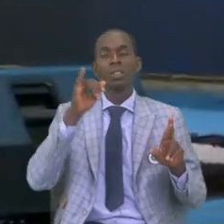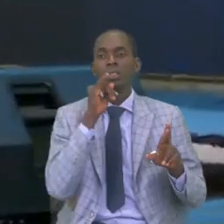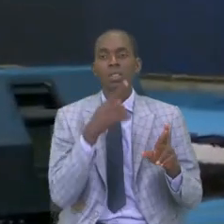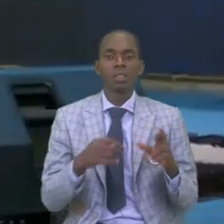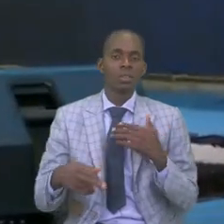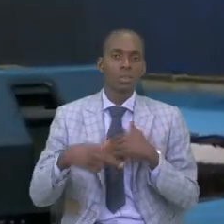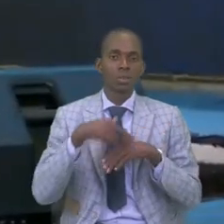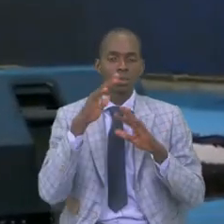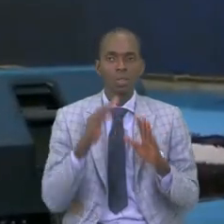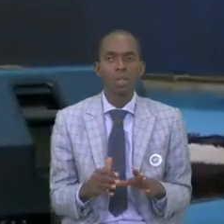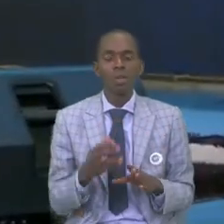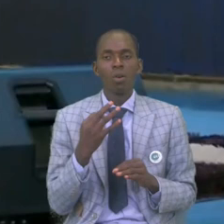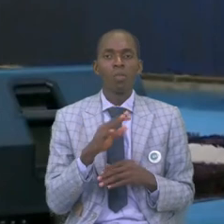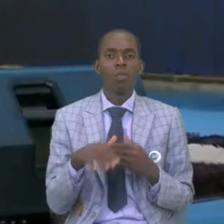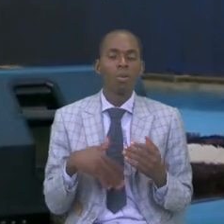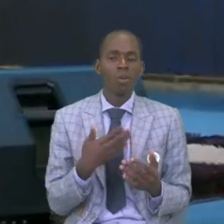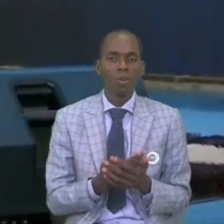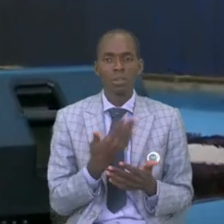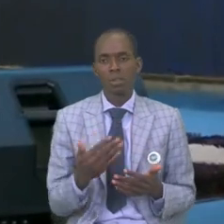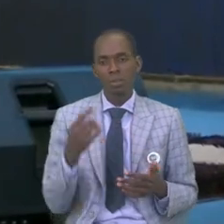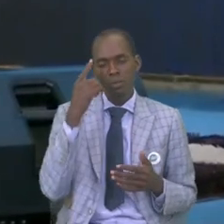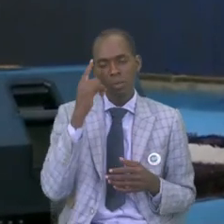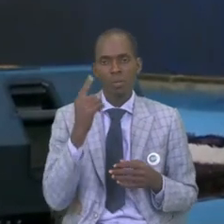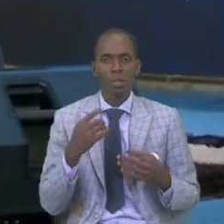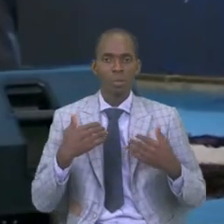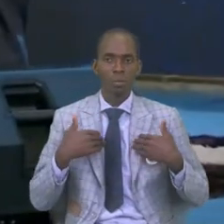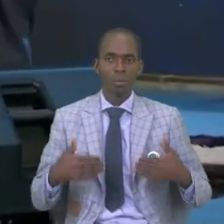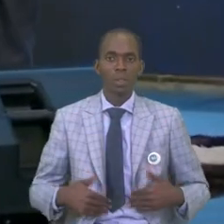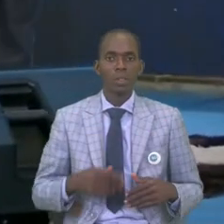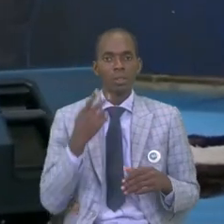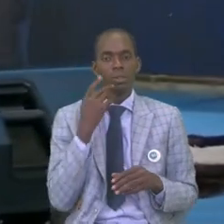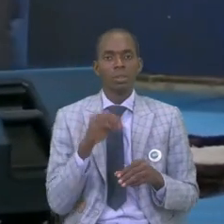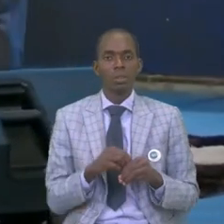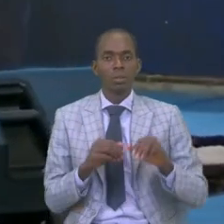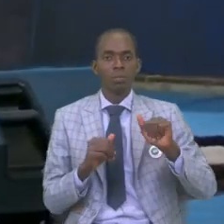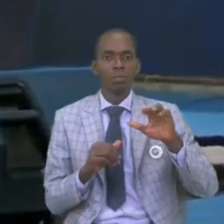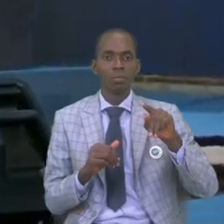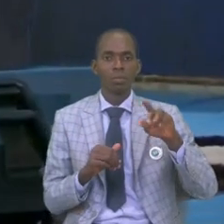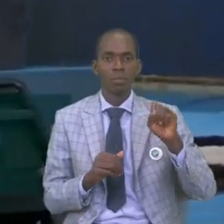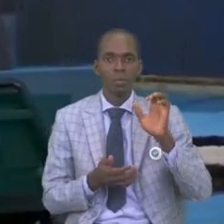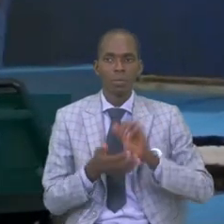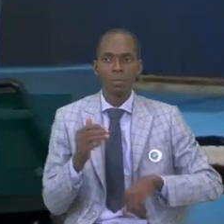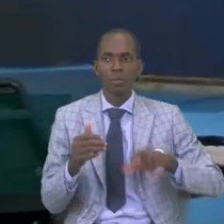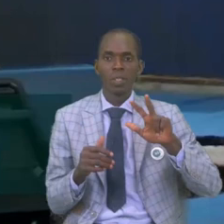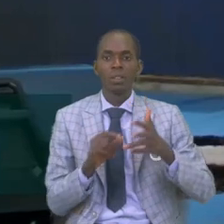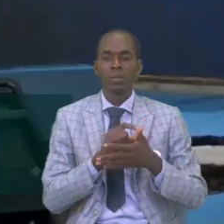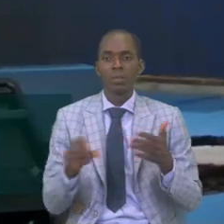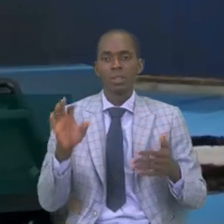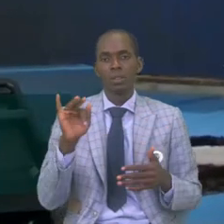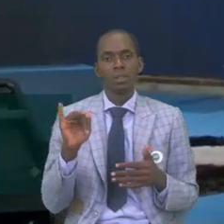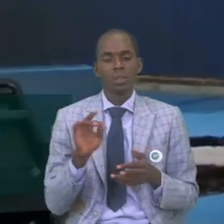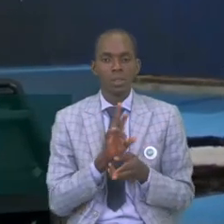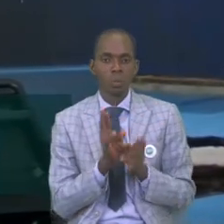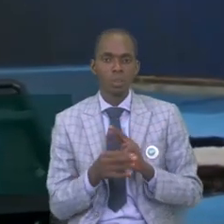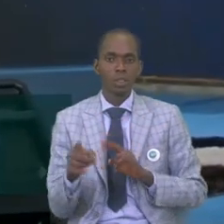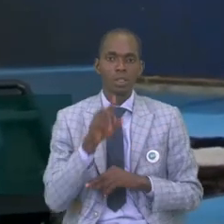body. The restorer for all things for the body. Acts of the Apostles chapter 3, and I'm reading from verse 19. Repent ye